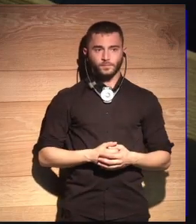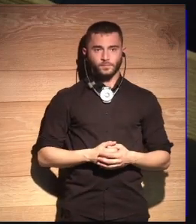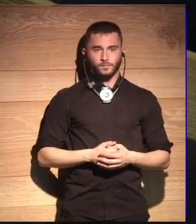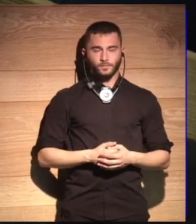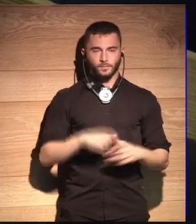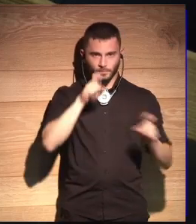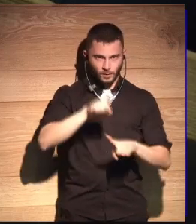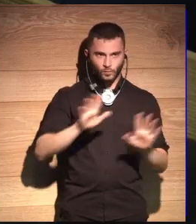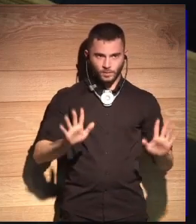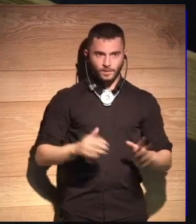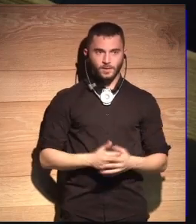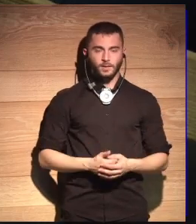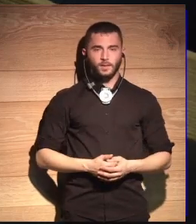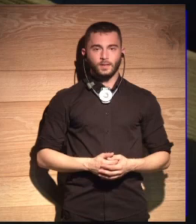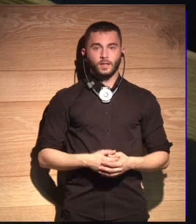question is,